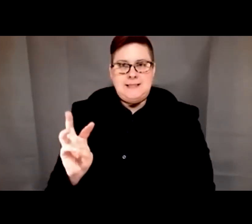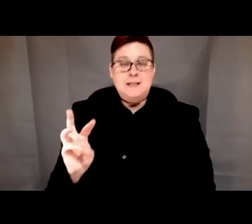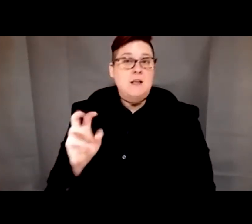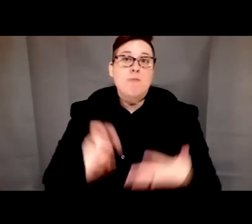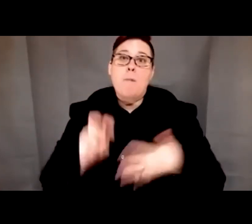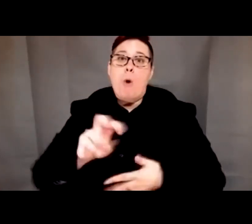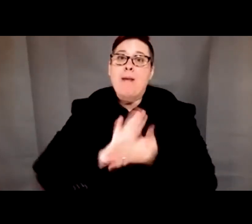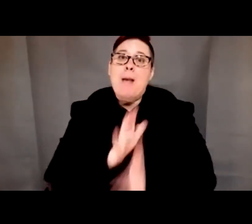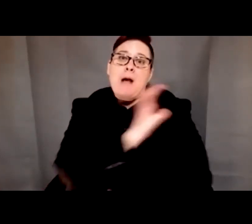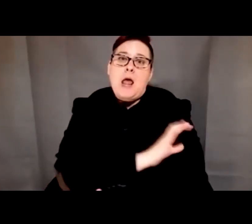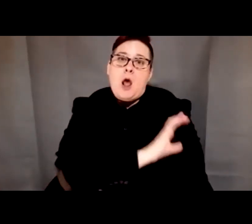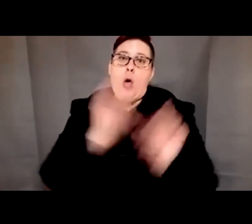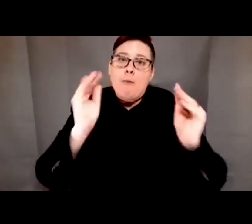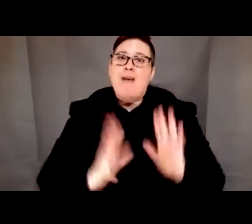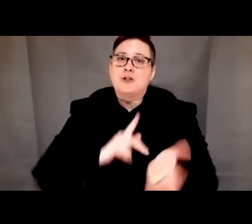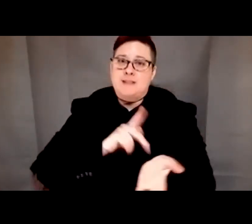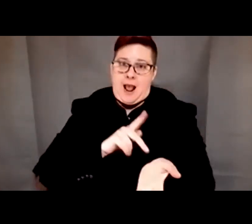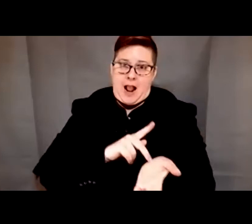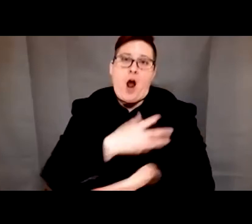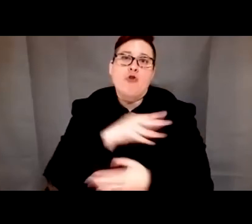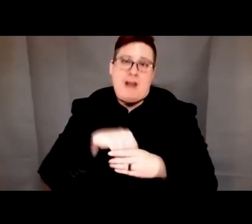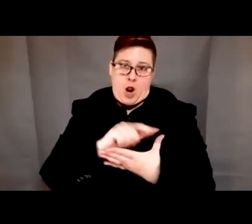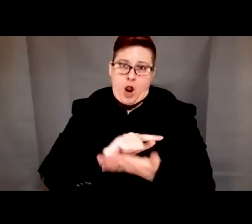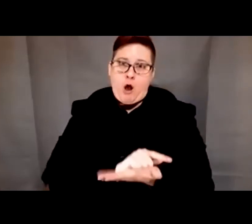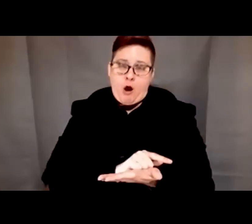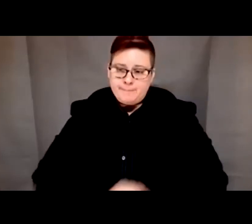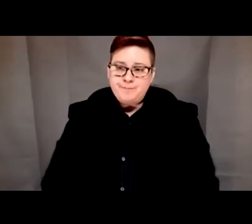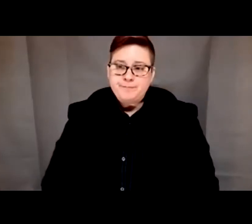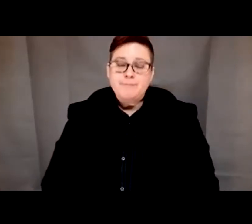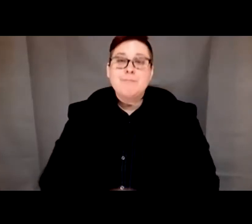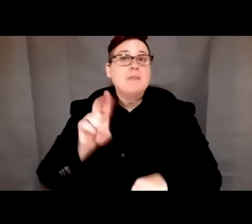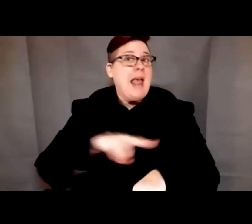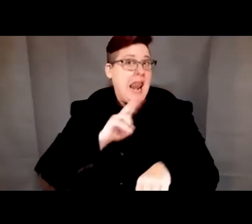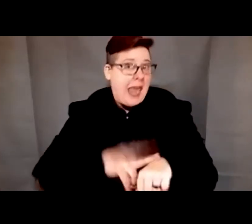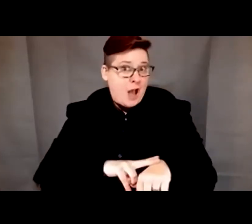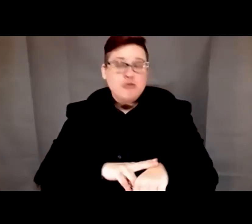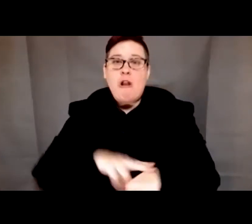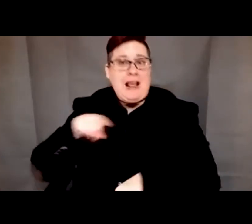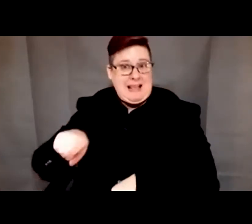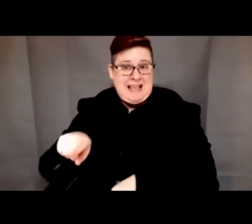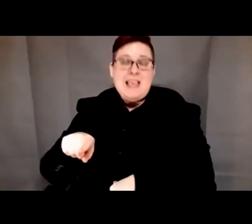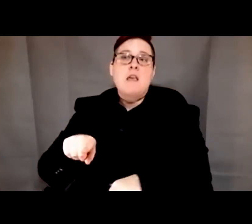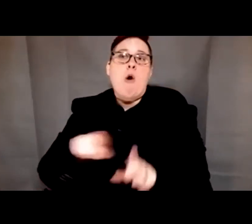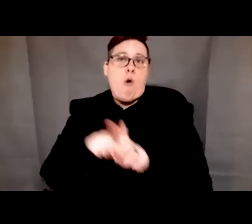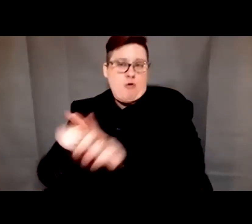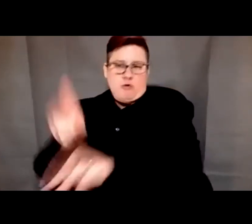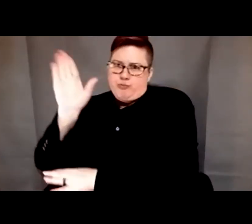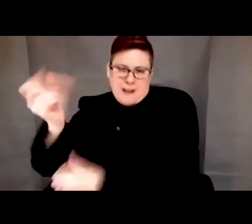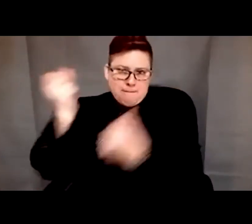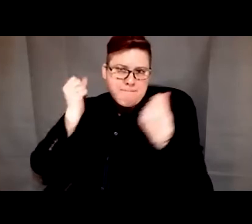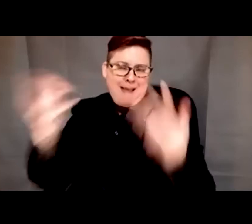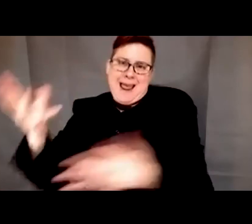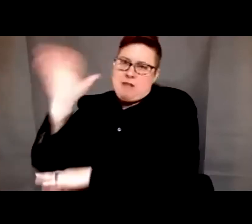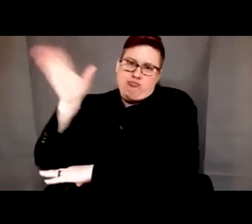to clinical professor of psychiatry and law. On the national level, Charles Steinberg presented many